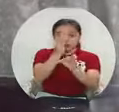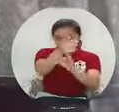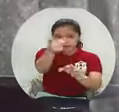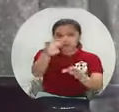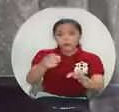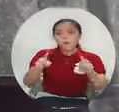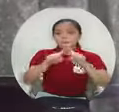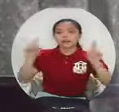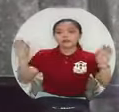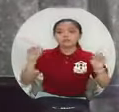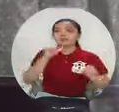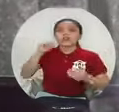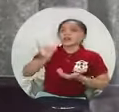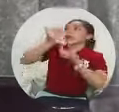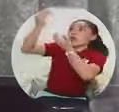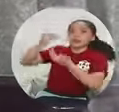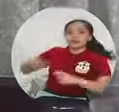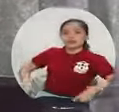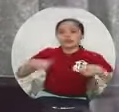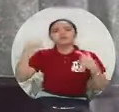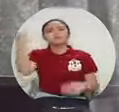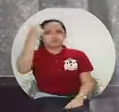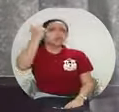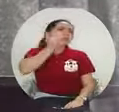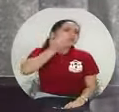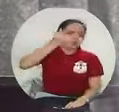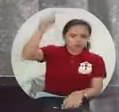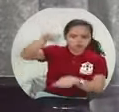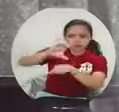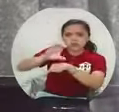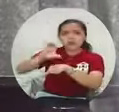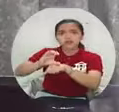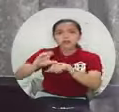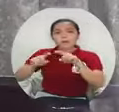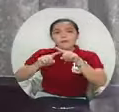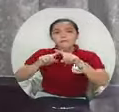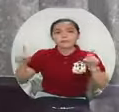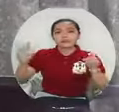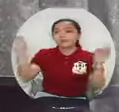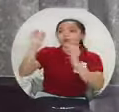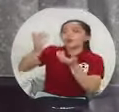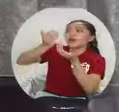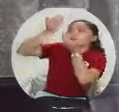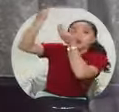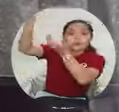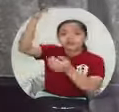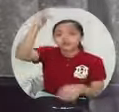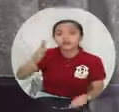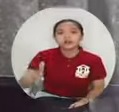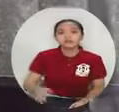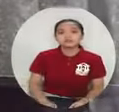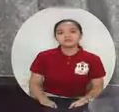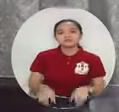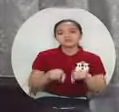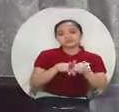why commitment? Tanawa, dili madugay, mawagtang na sa dalanon, mawagtang na sa